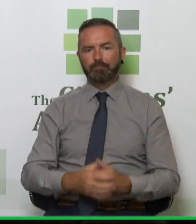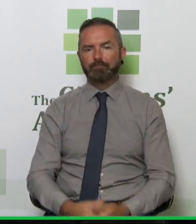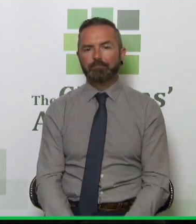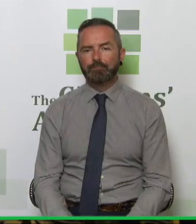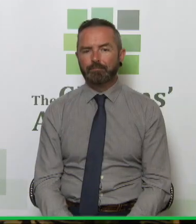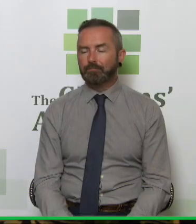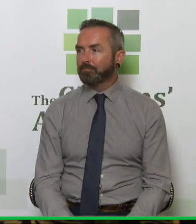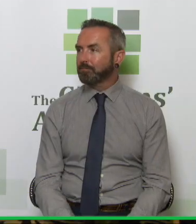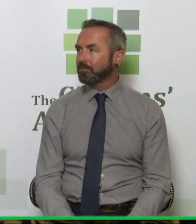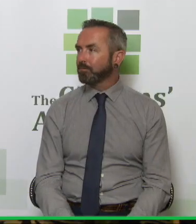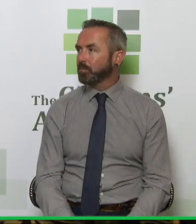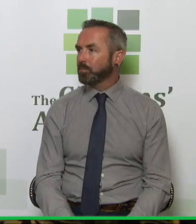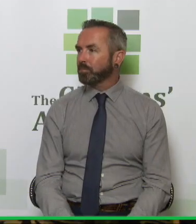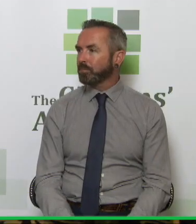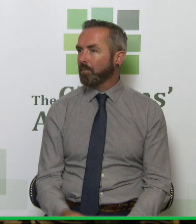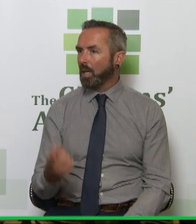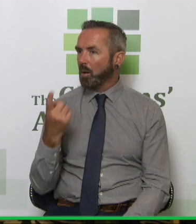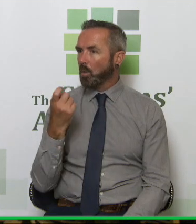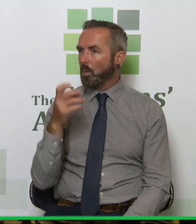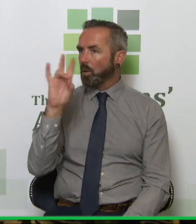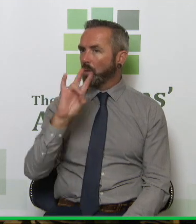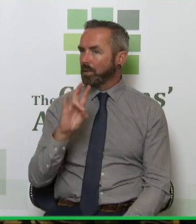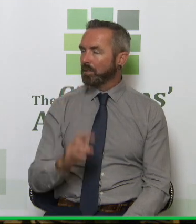and just one more question. The mic.